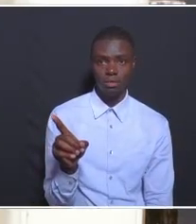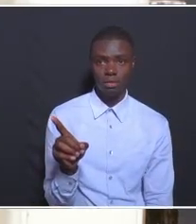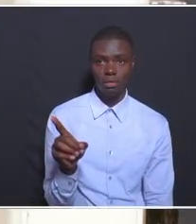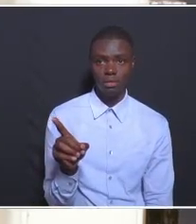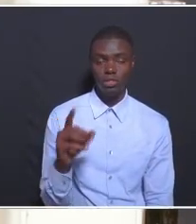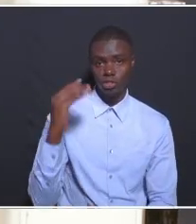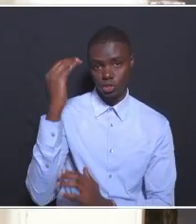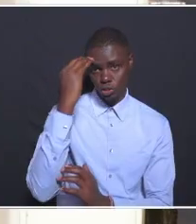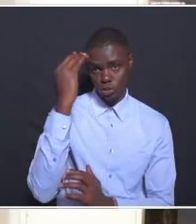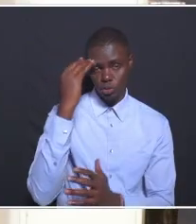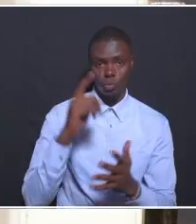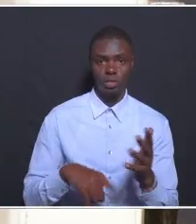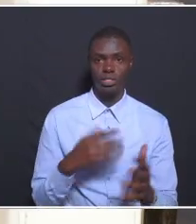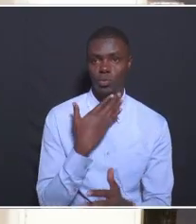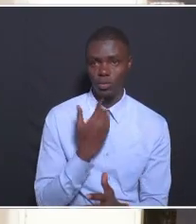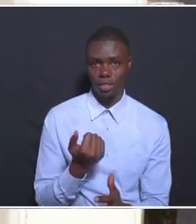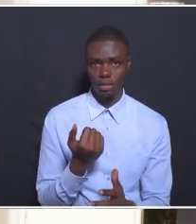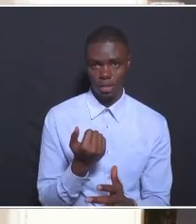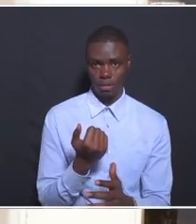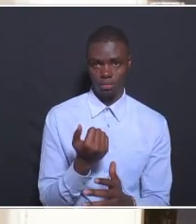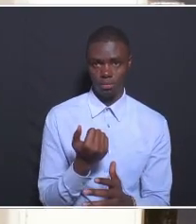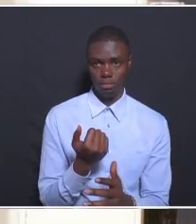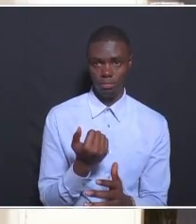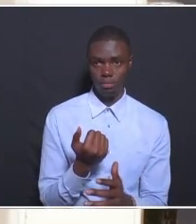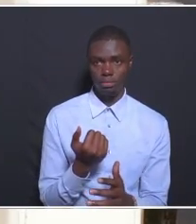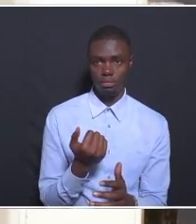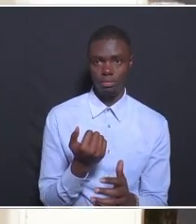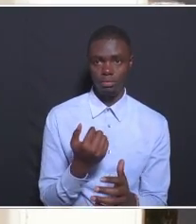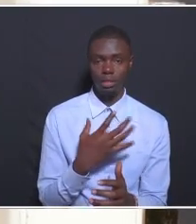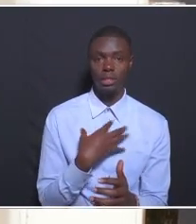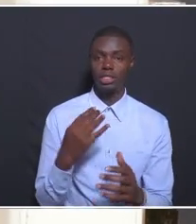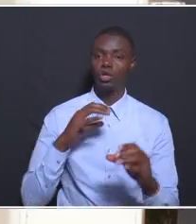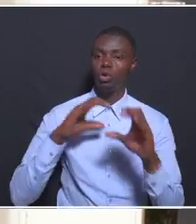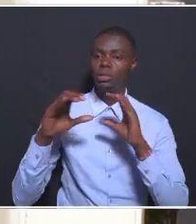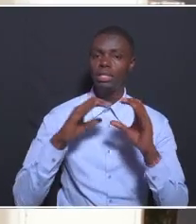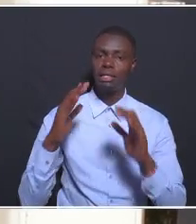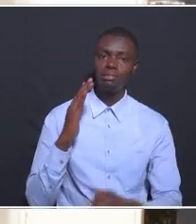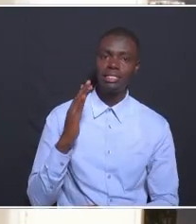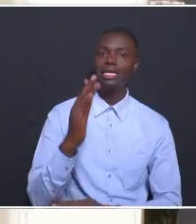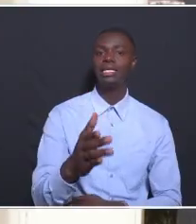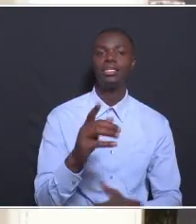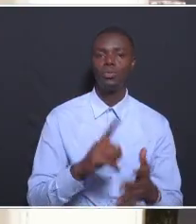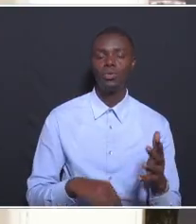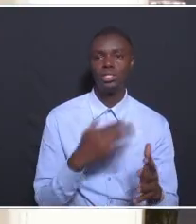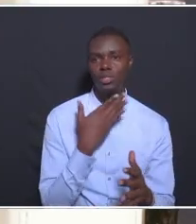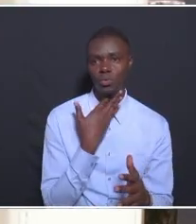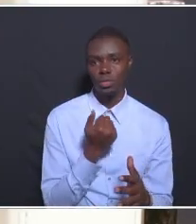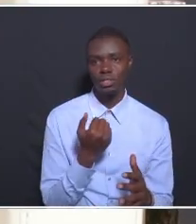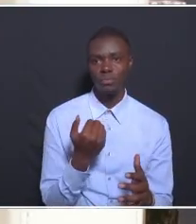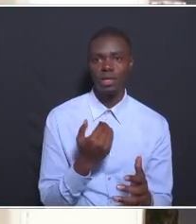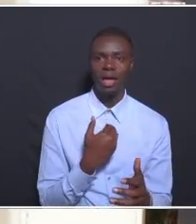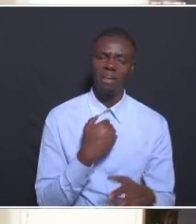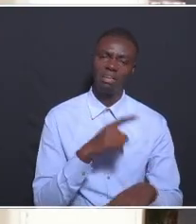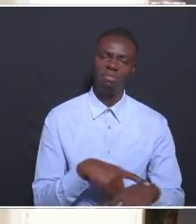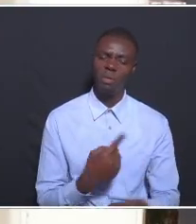knew exactly what she wanted, and she was able to communicate directly to me what she wanted. So there wasn't a time where I was